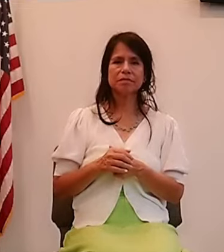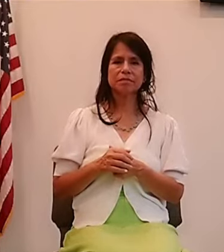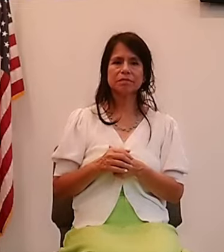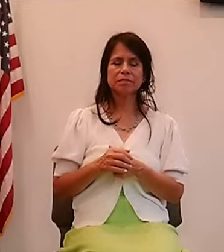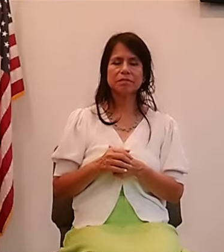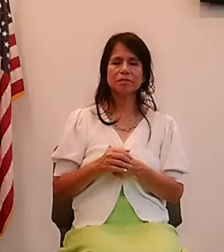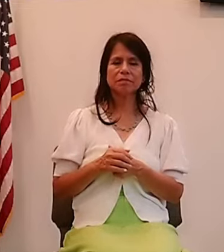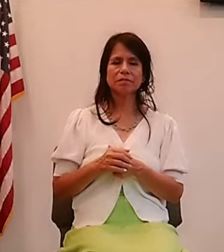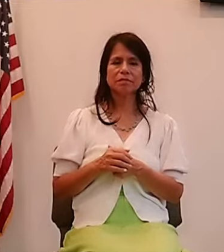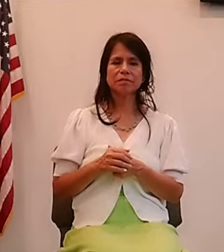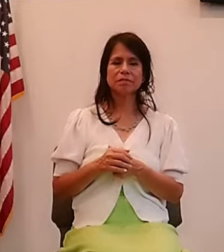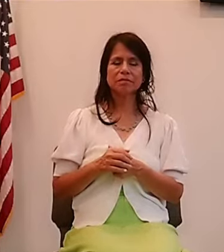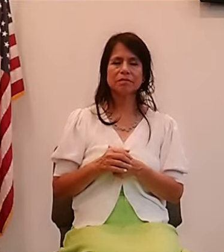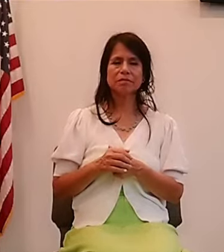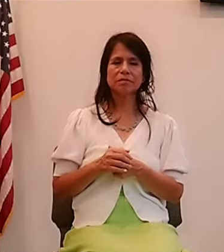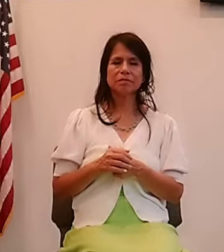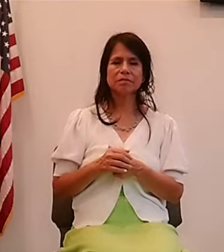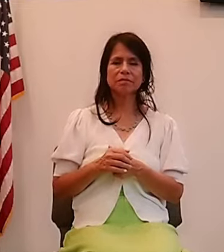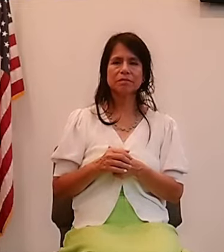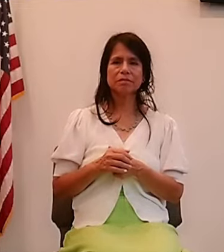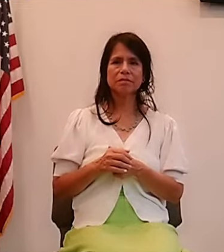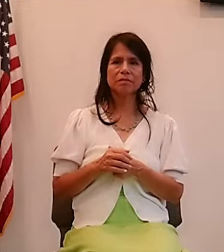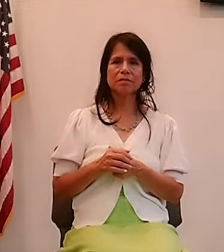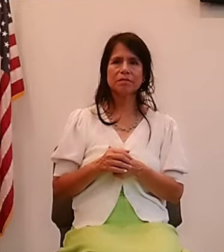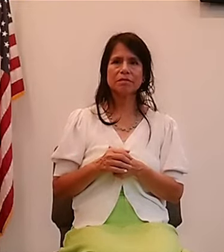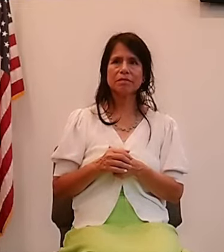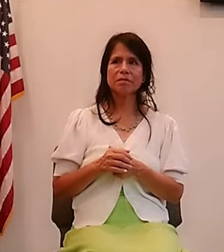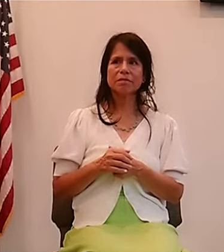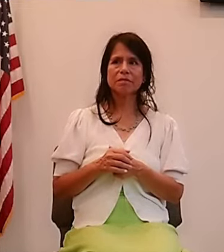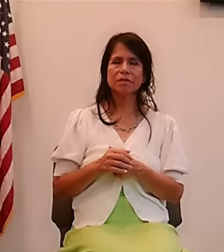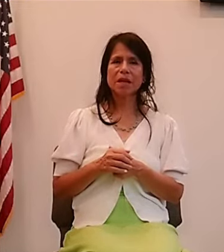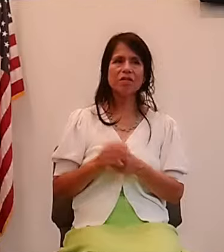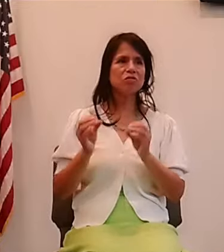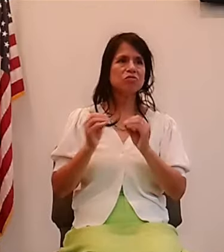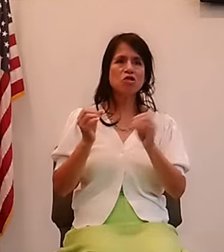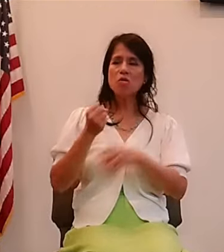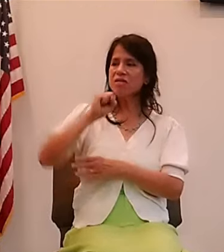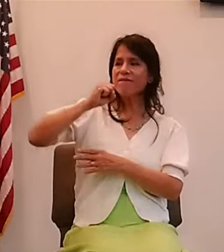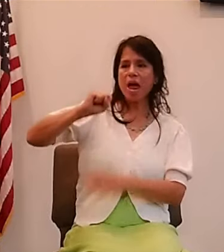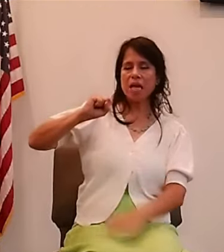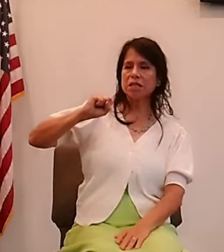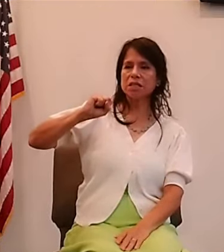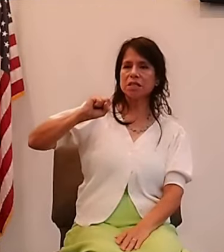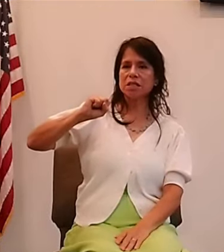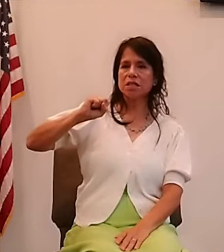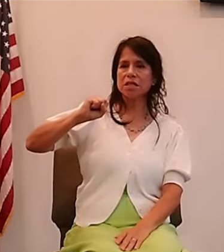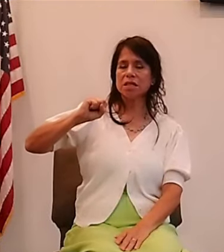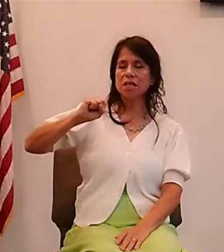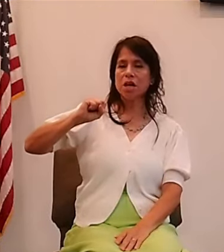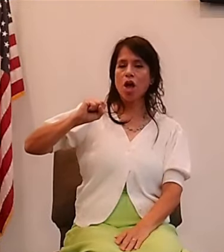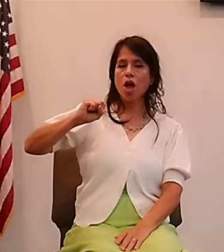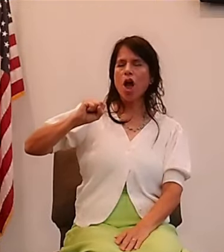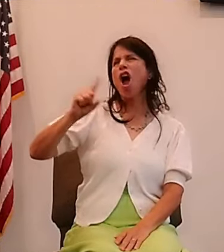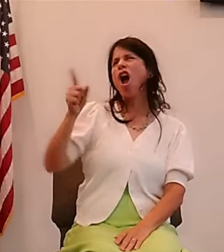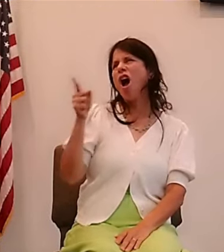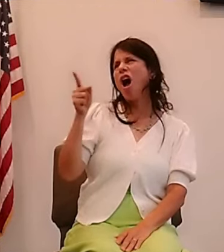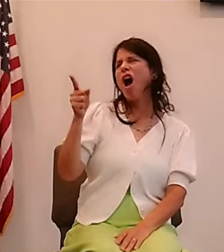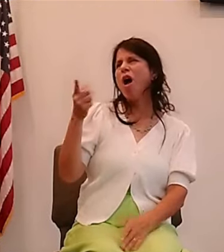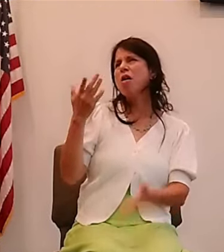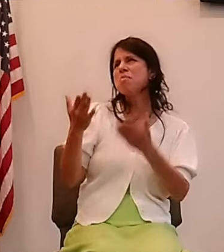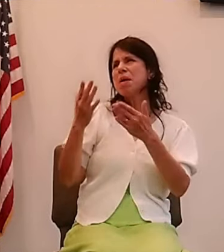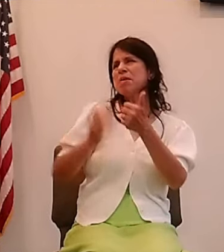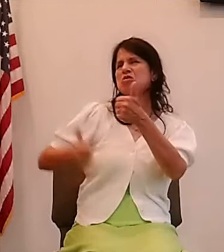him. You know, and there's no defense. You know, you may be the Sadducees and Pharisees